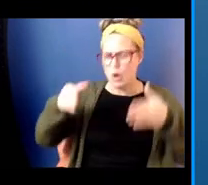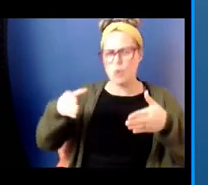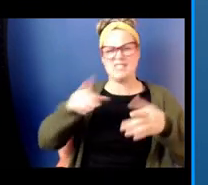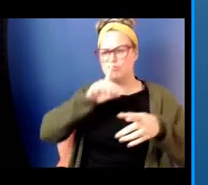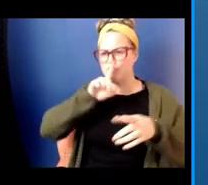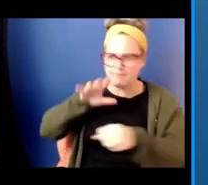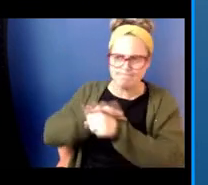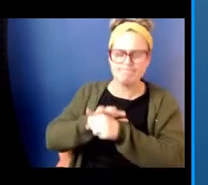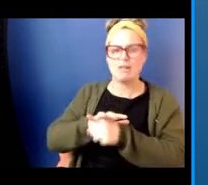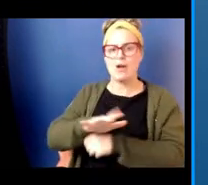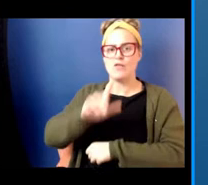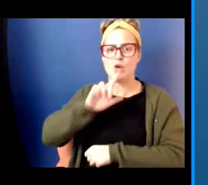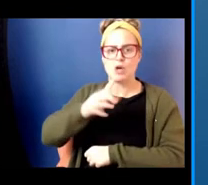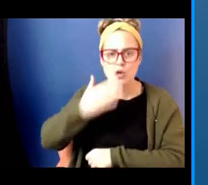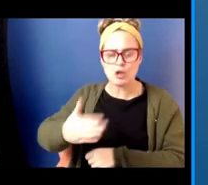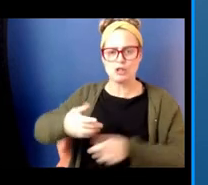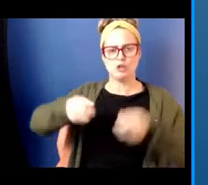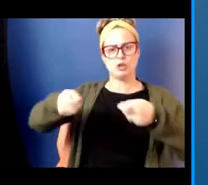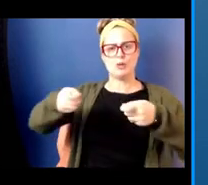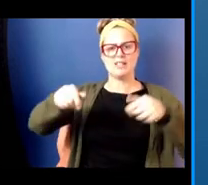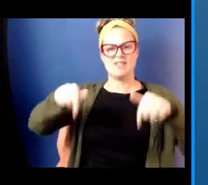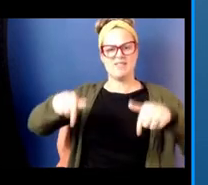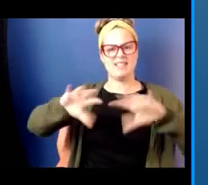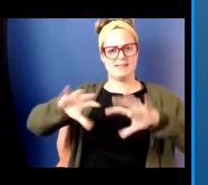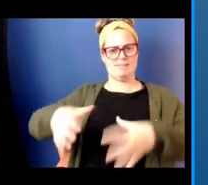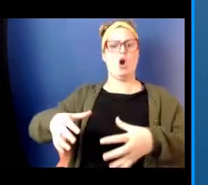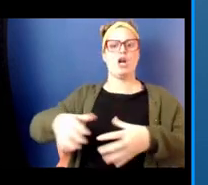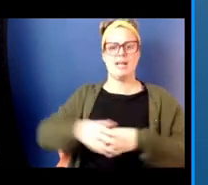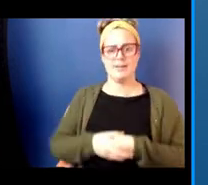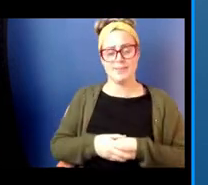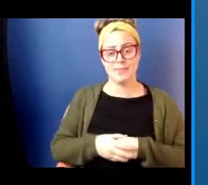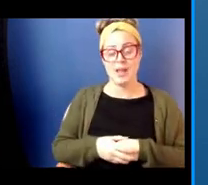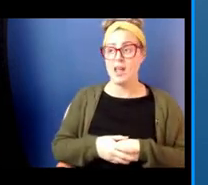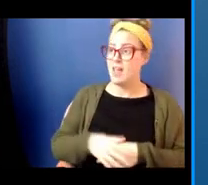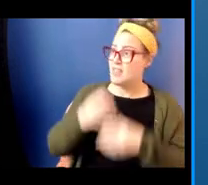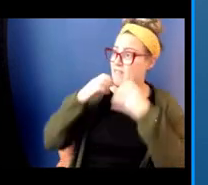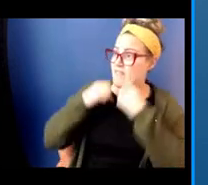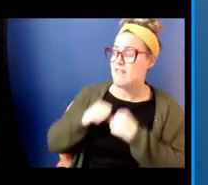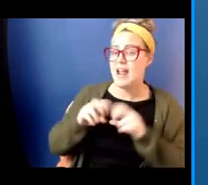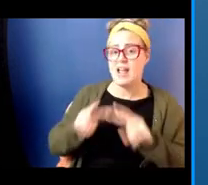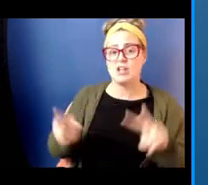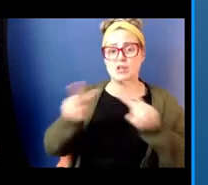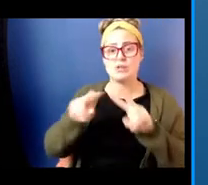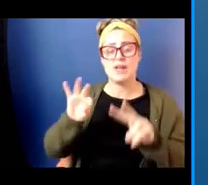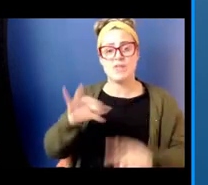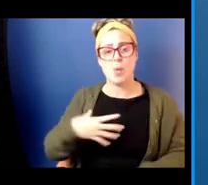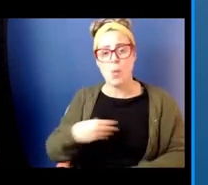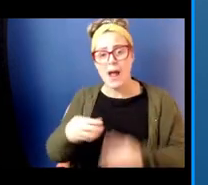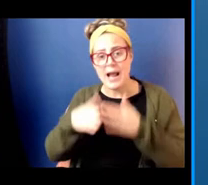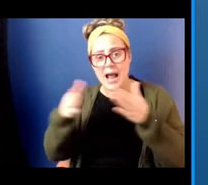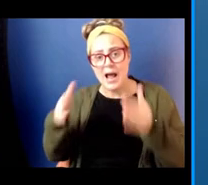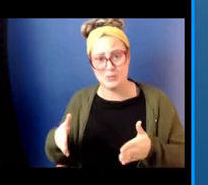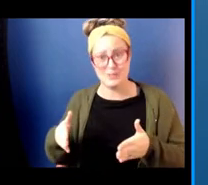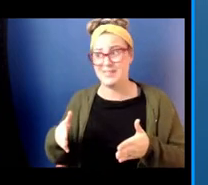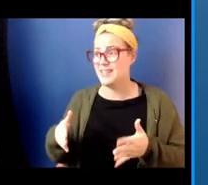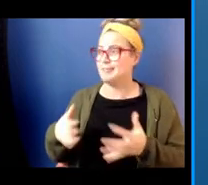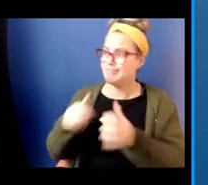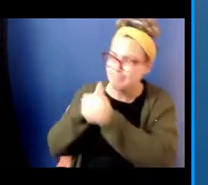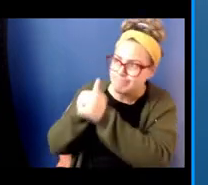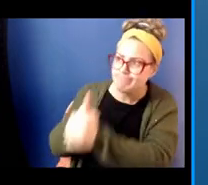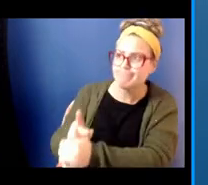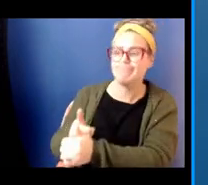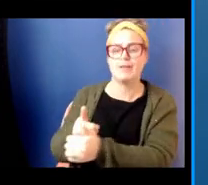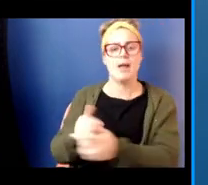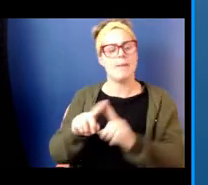reflective of the values of the White House but I'm truly Blown Away My Friends by the level of commitment and the